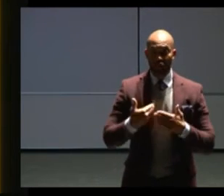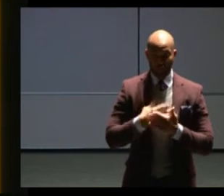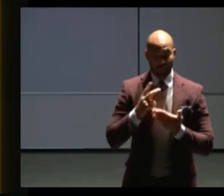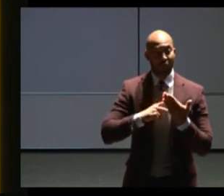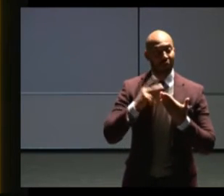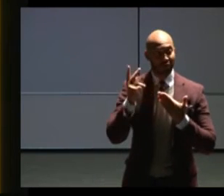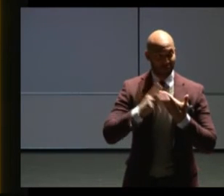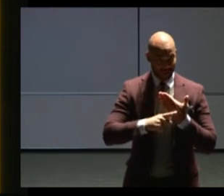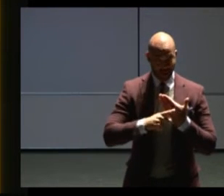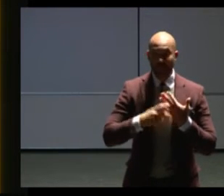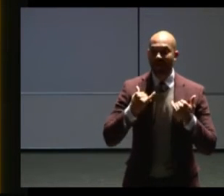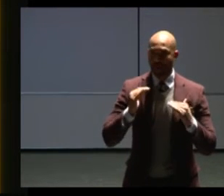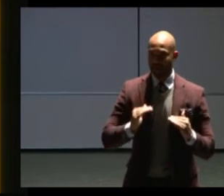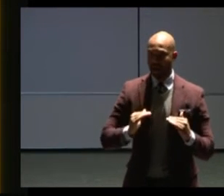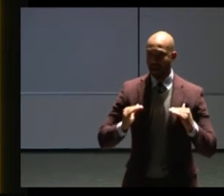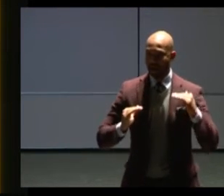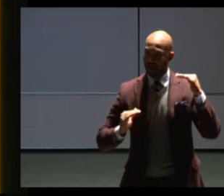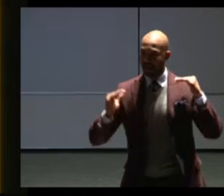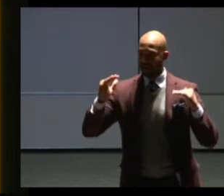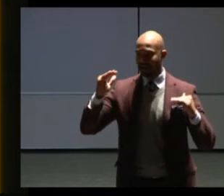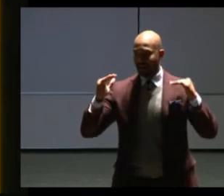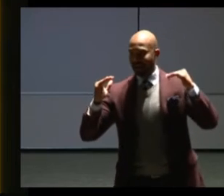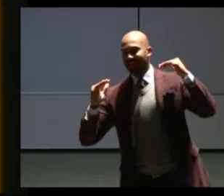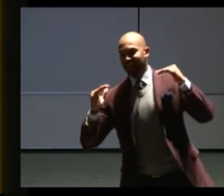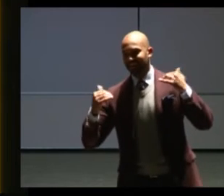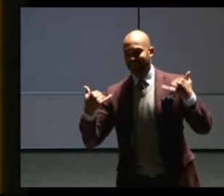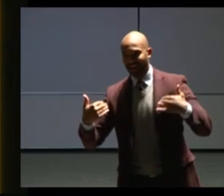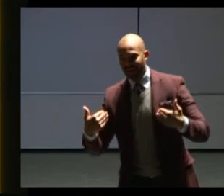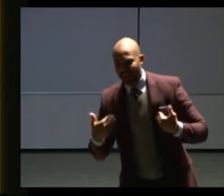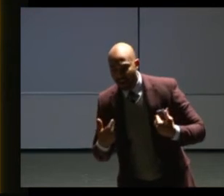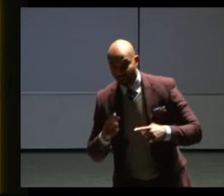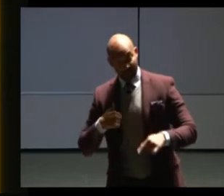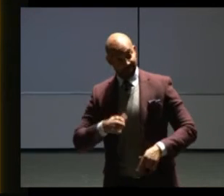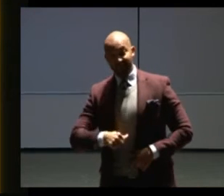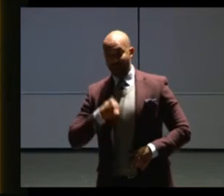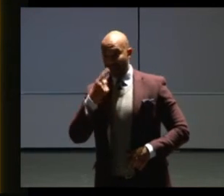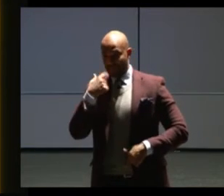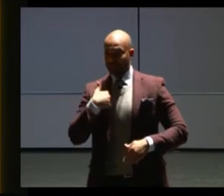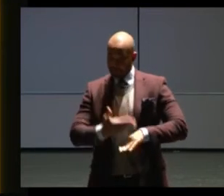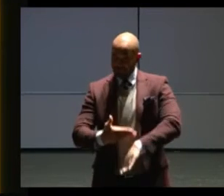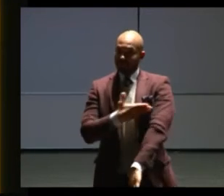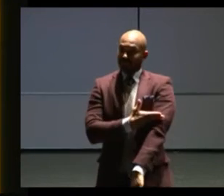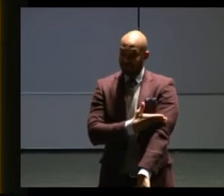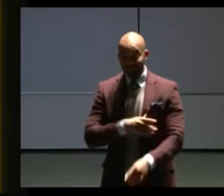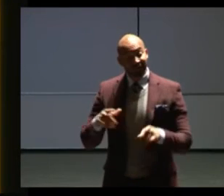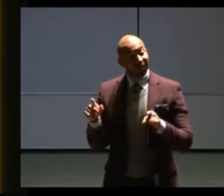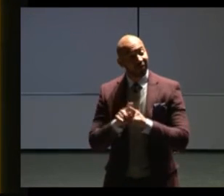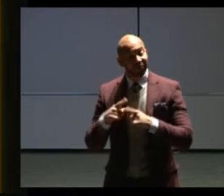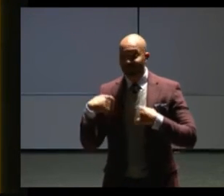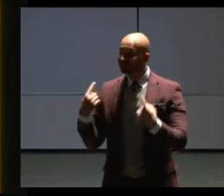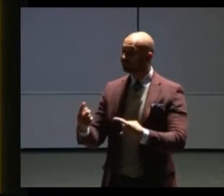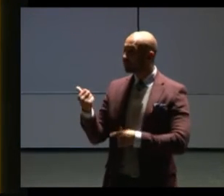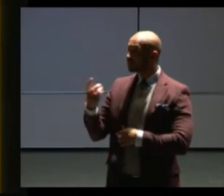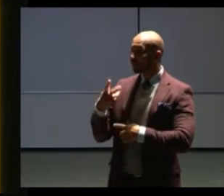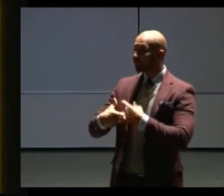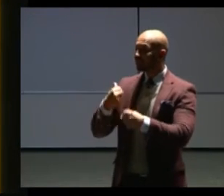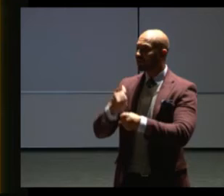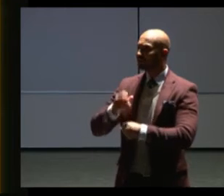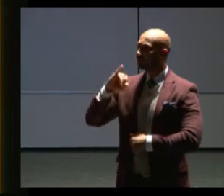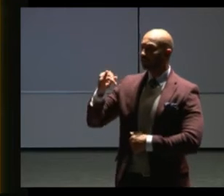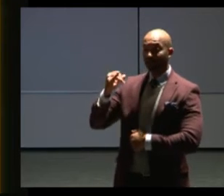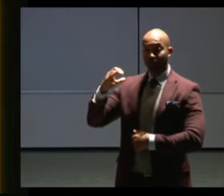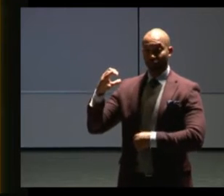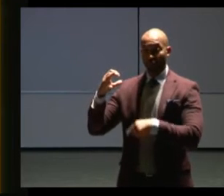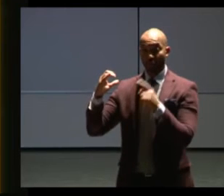in executive education. I'm proud of that. But what I'm even more proud of is the fact that over the last several years, Johnson